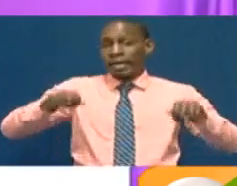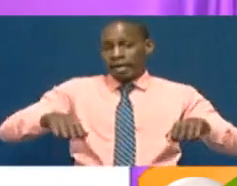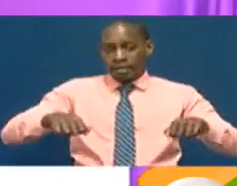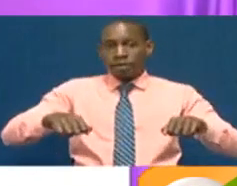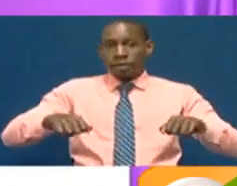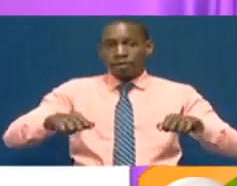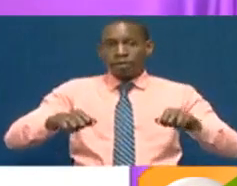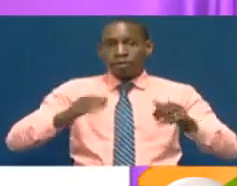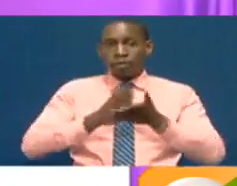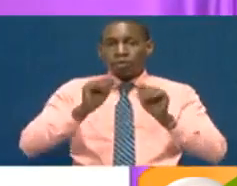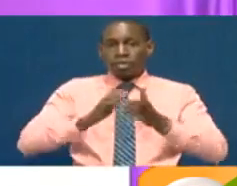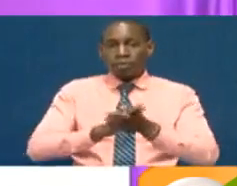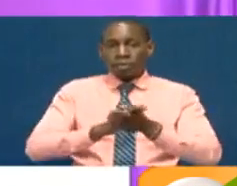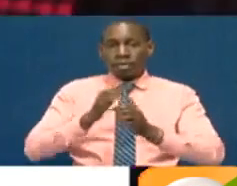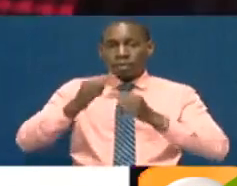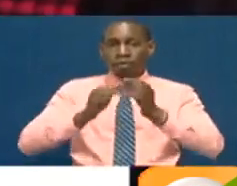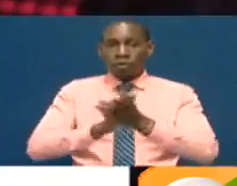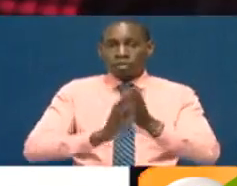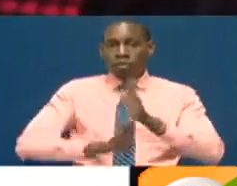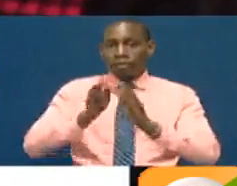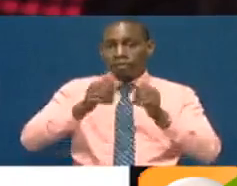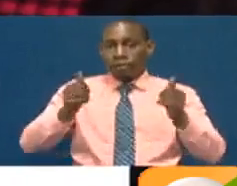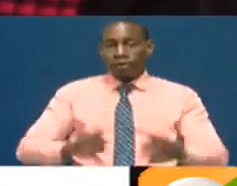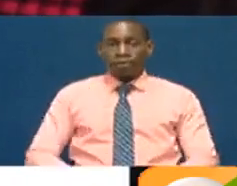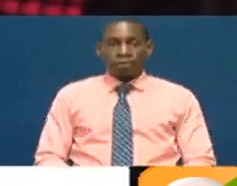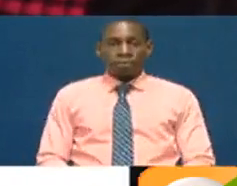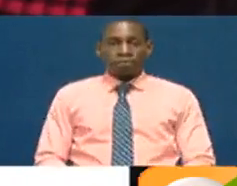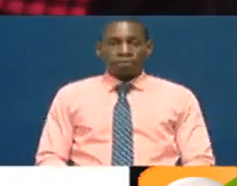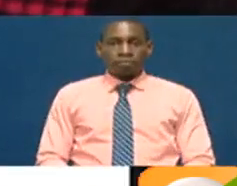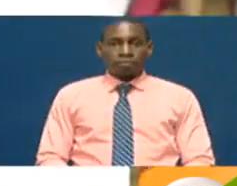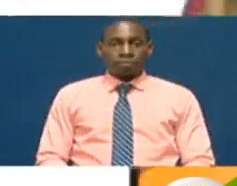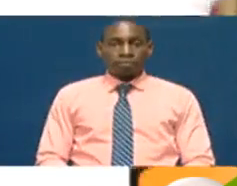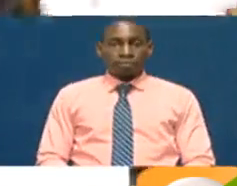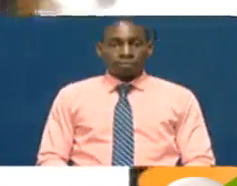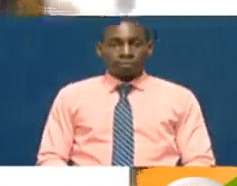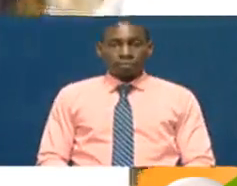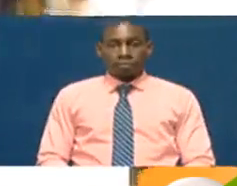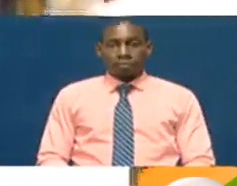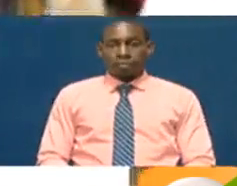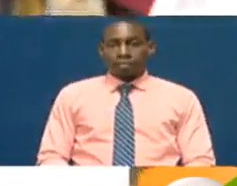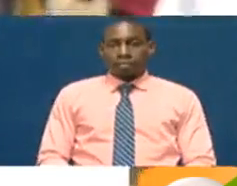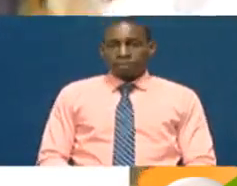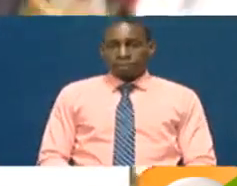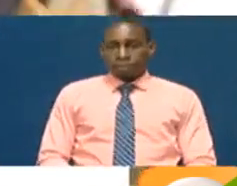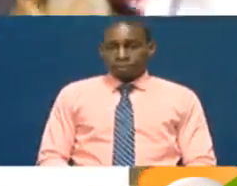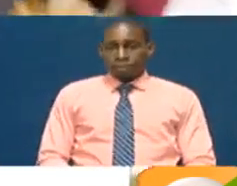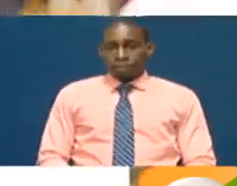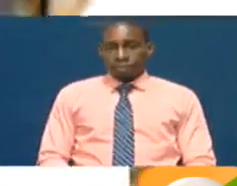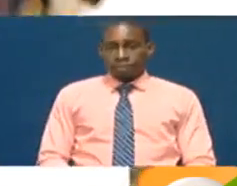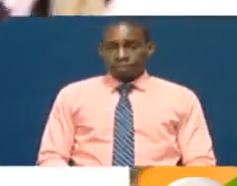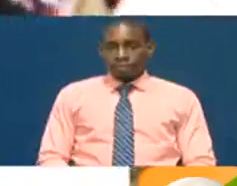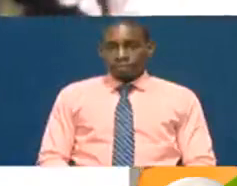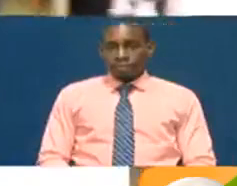to be able to leave it a better place. We the Member of Parliament for Kajiado Central